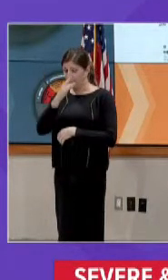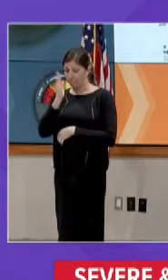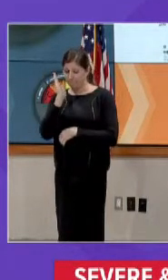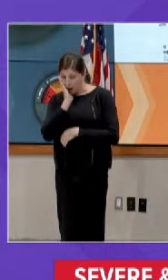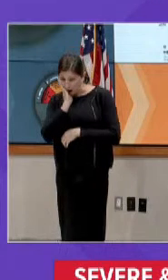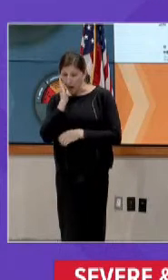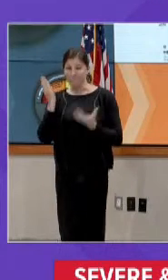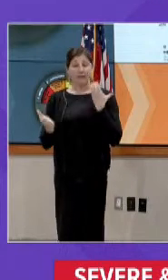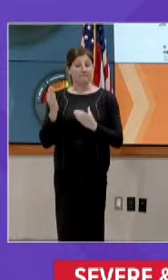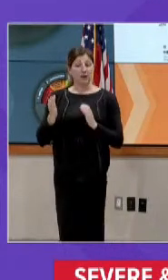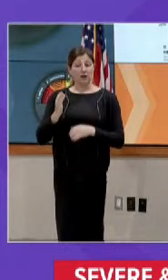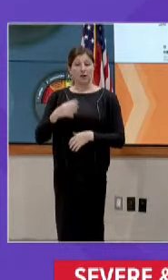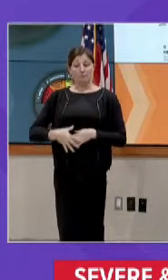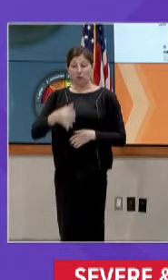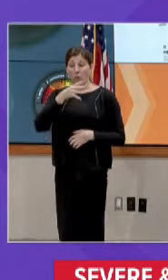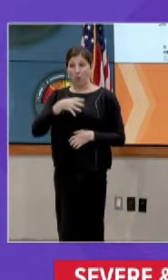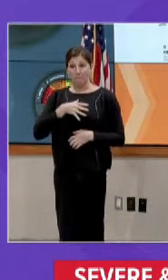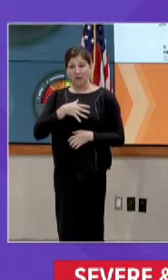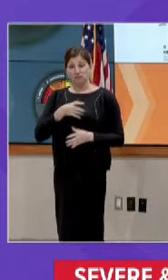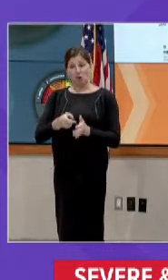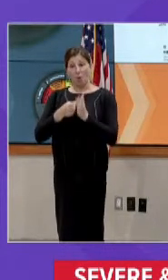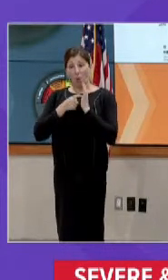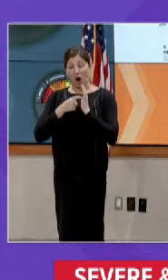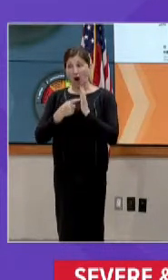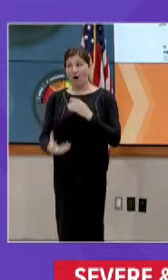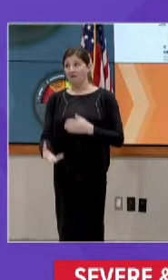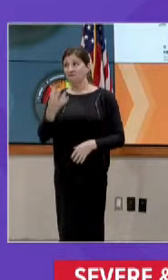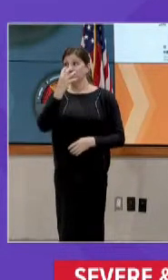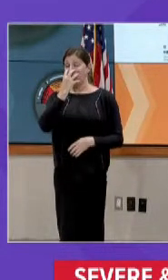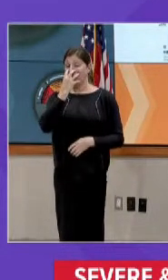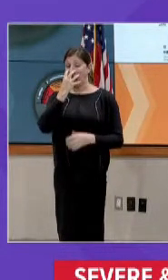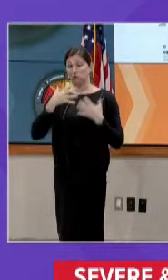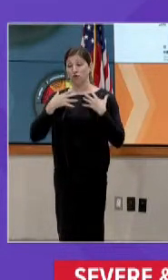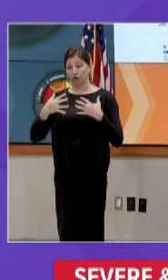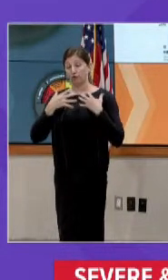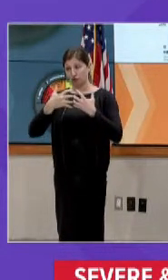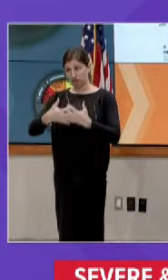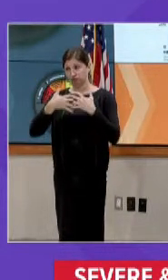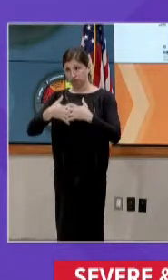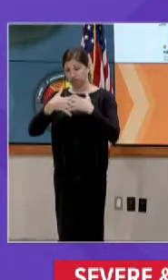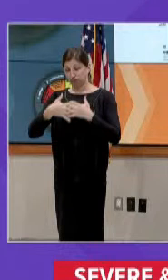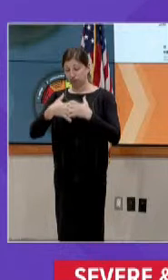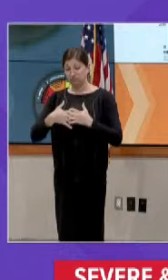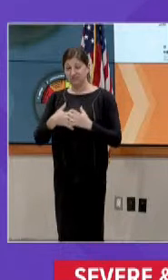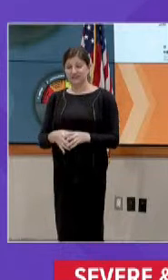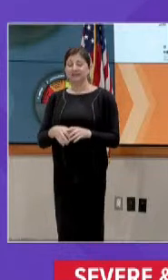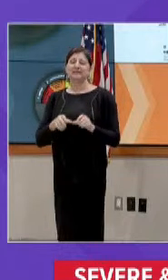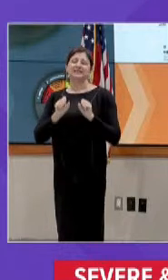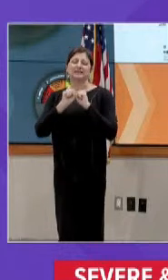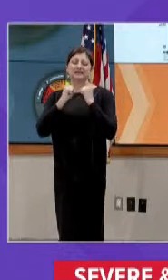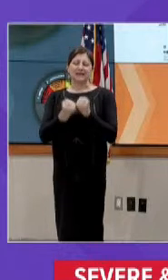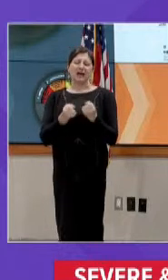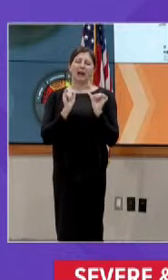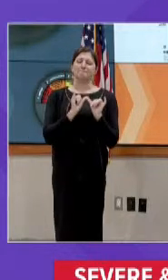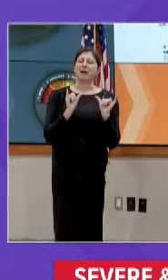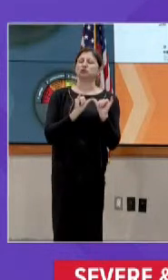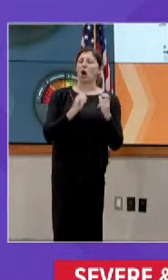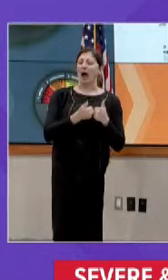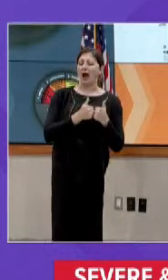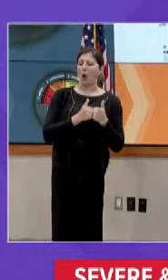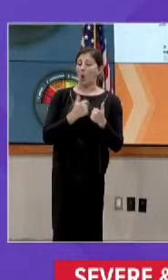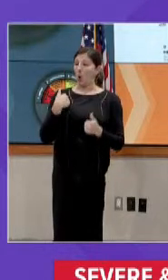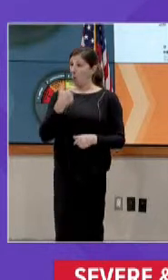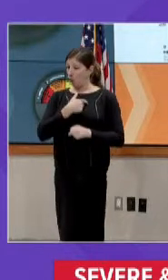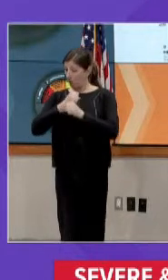they may even need to be put on a ventilator. It is a measure of society, not just how we all protect